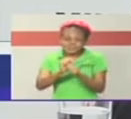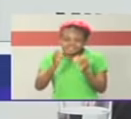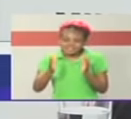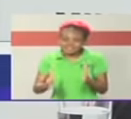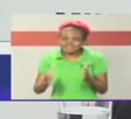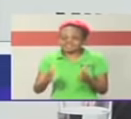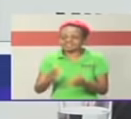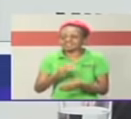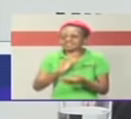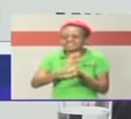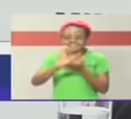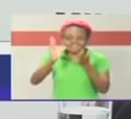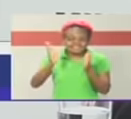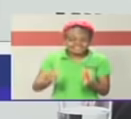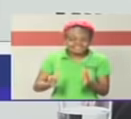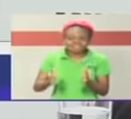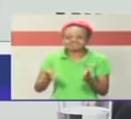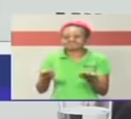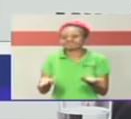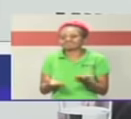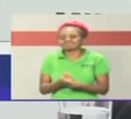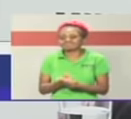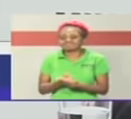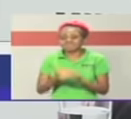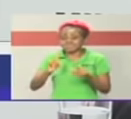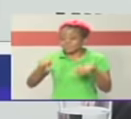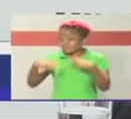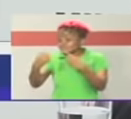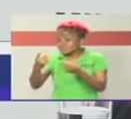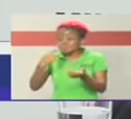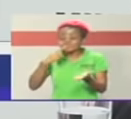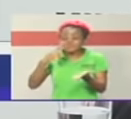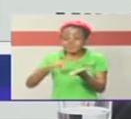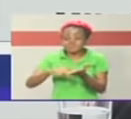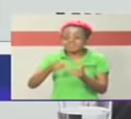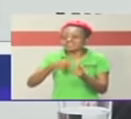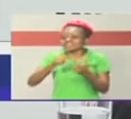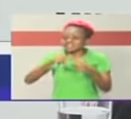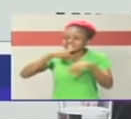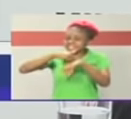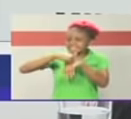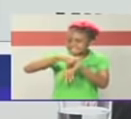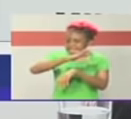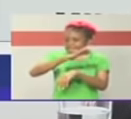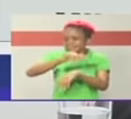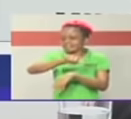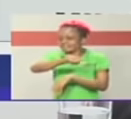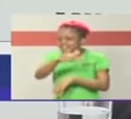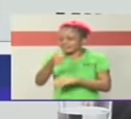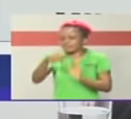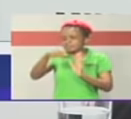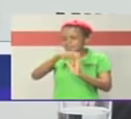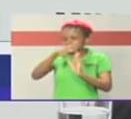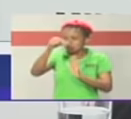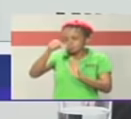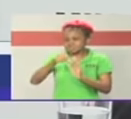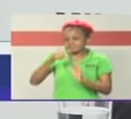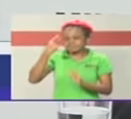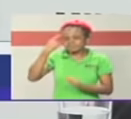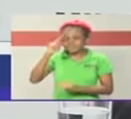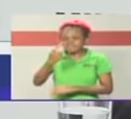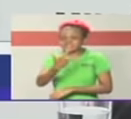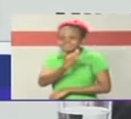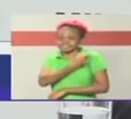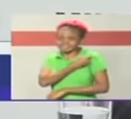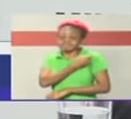reports are then automatically sent to what is called the EPI, Expanded Program of Immunization, which is headed